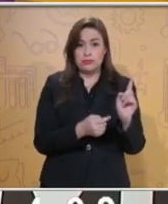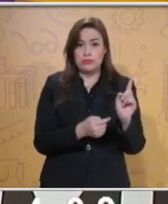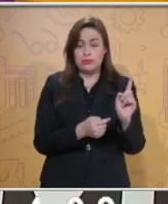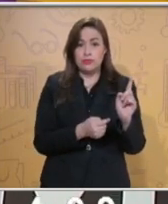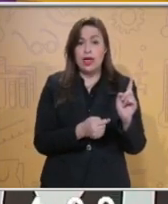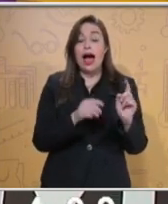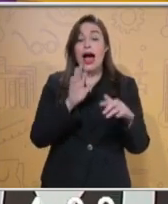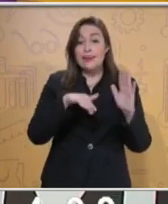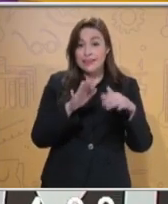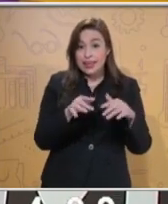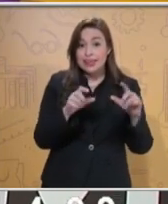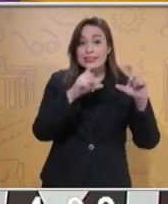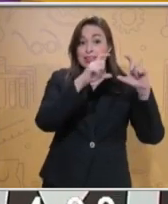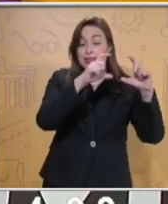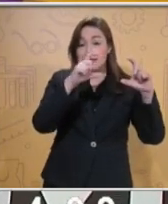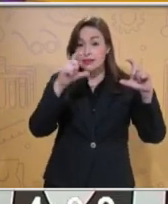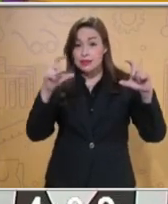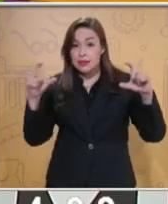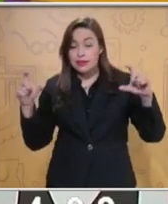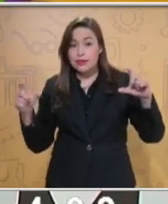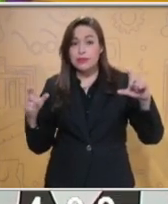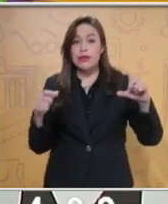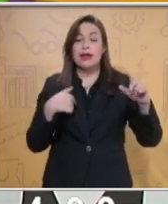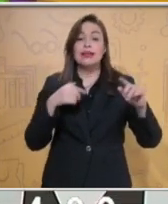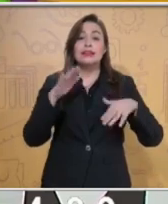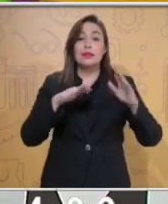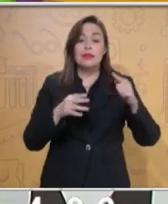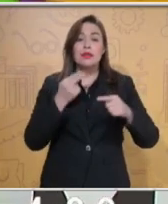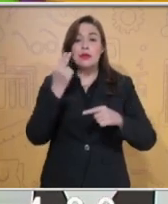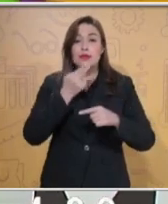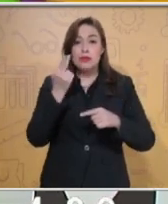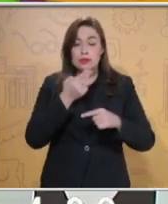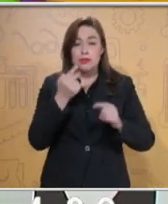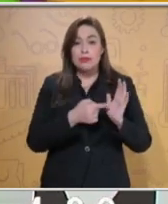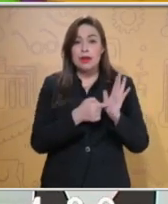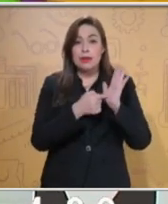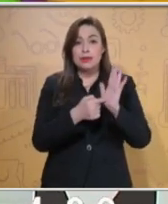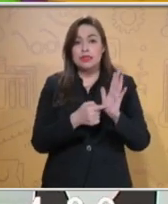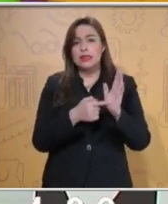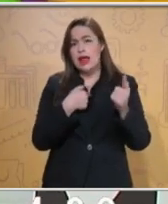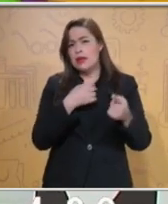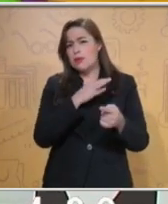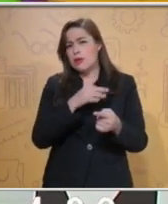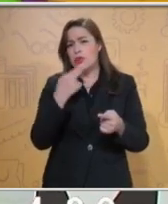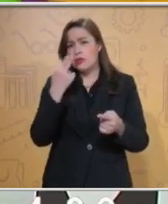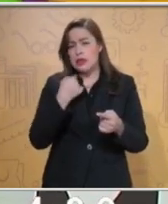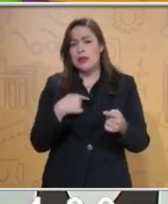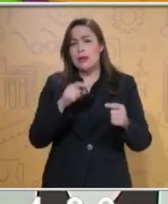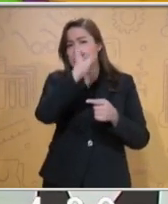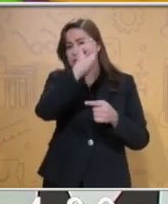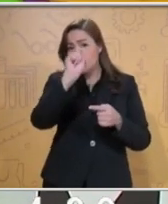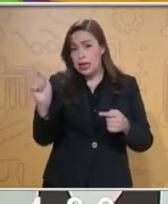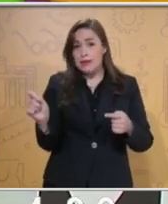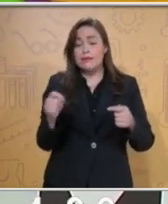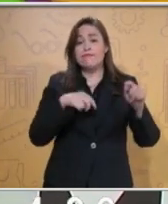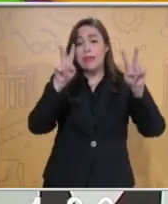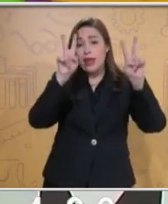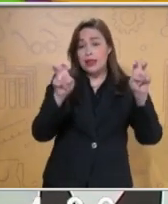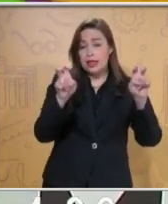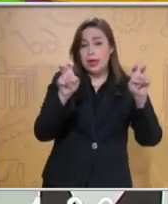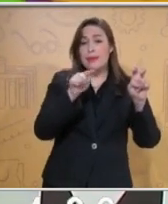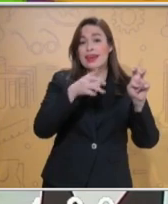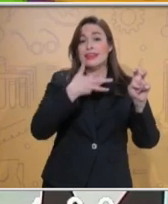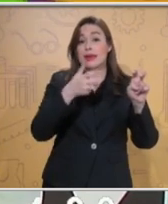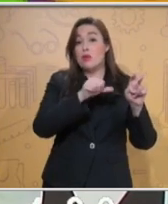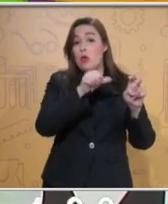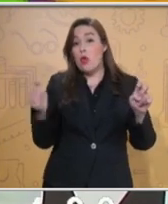panels at the beginning of a comic strip are used to present the title of the comic strip. Then we have another panel